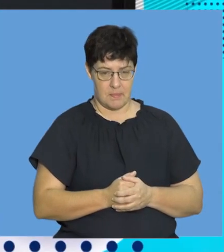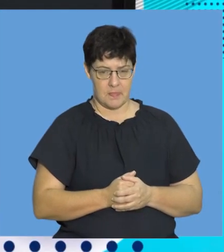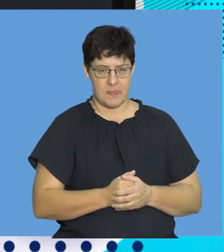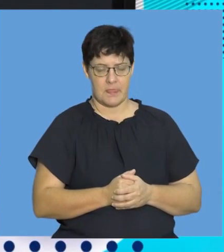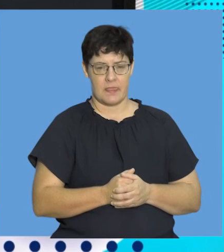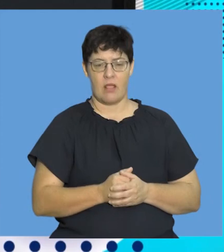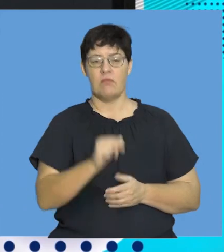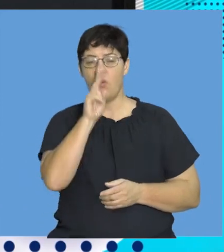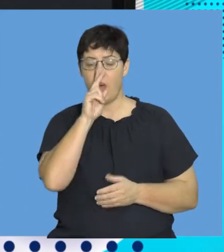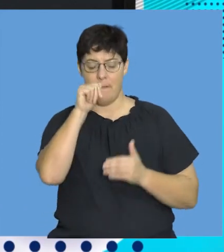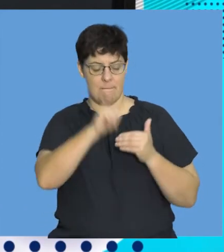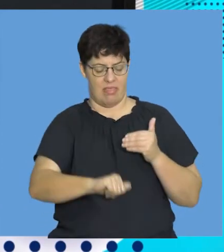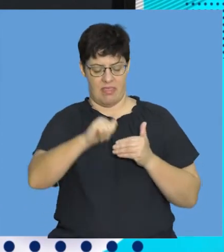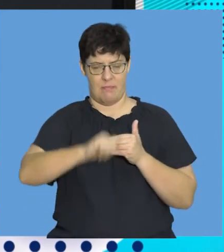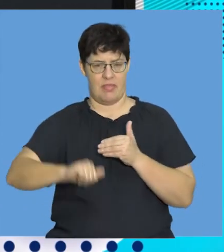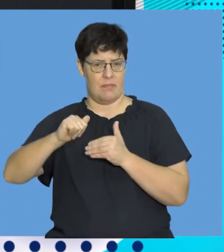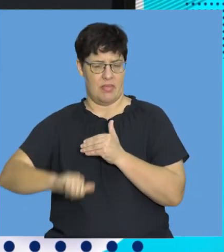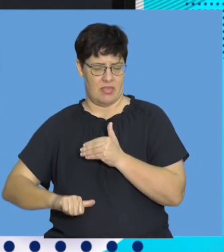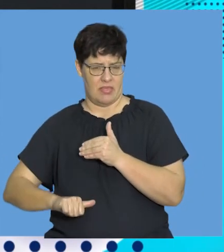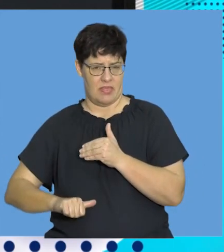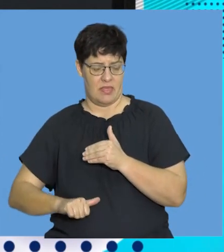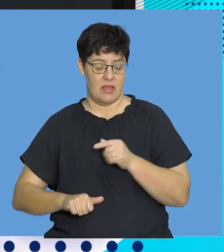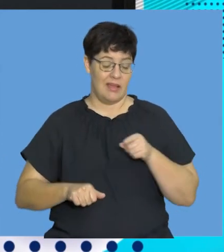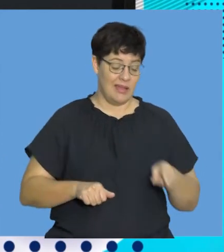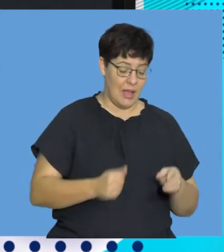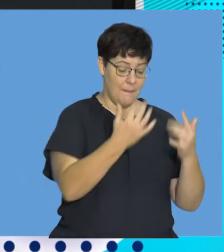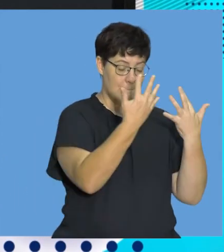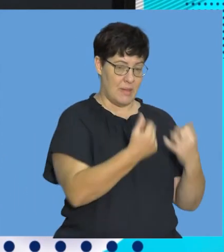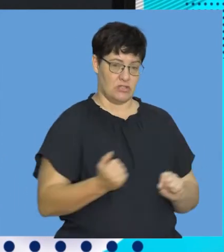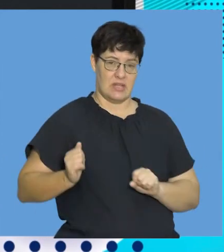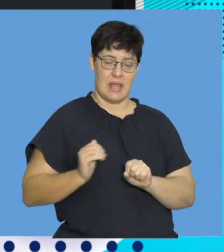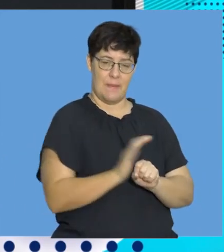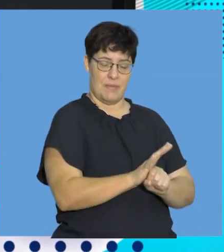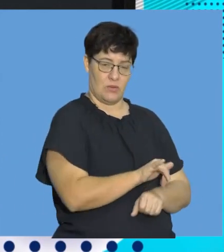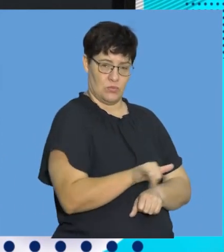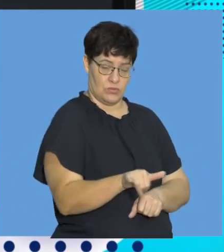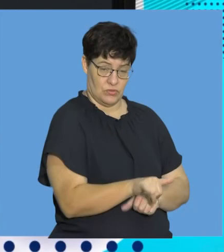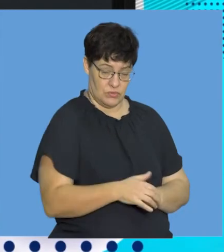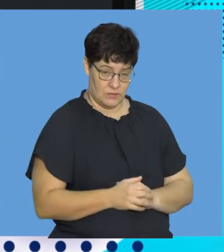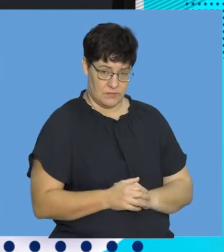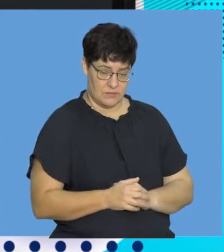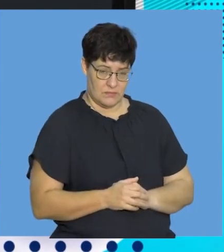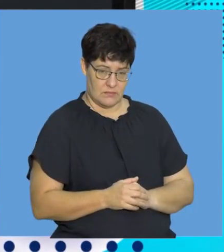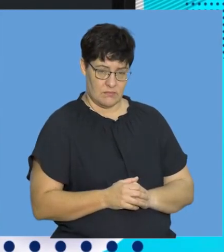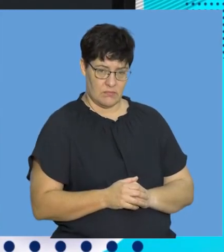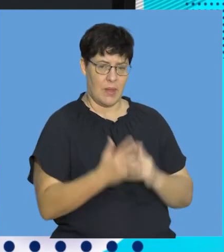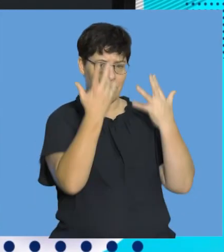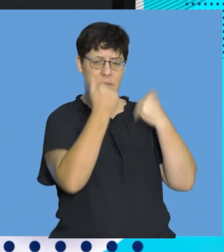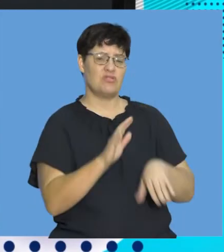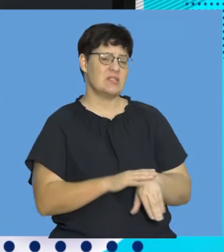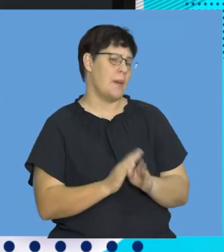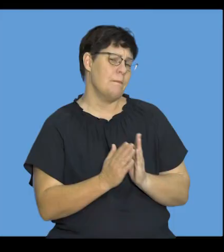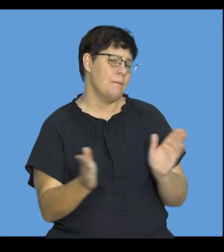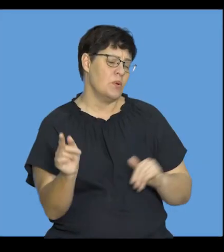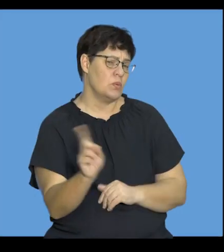at the months that will impact on my budgeted period. So what is my budgeted period? My